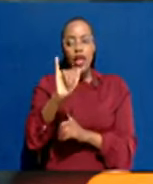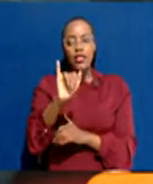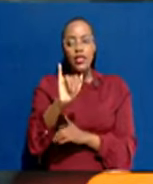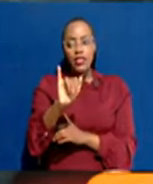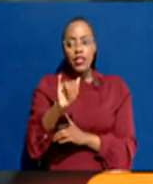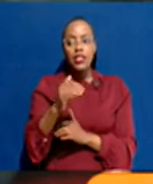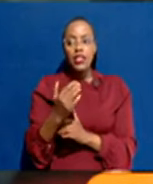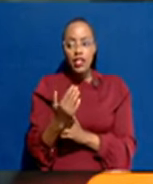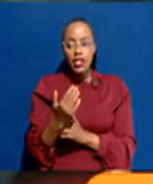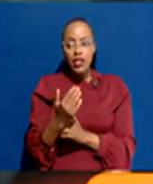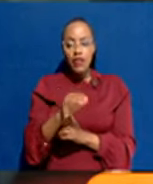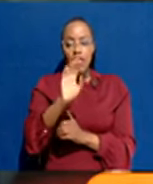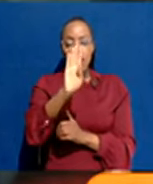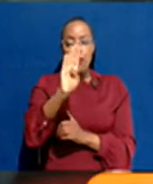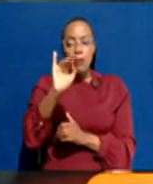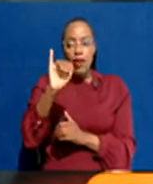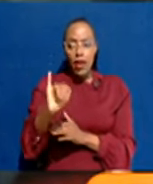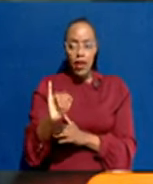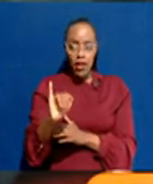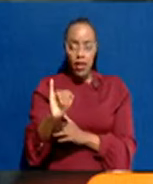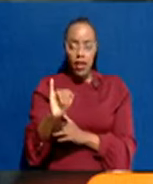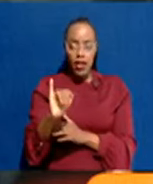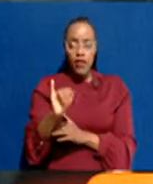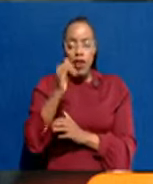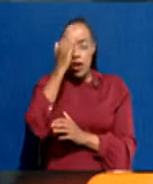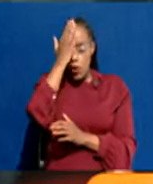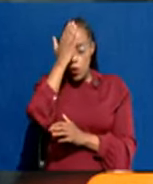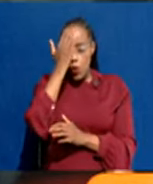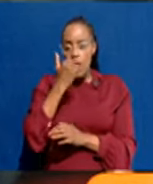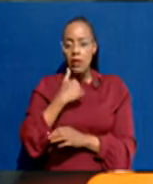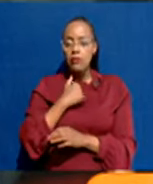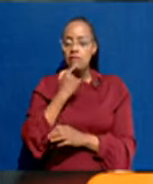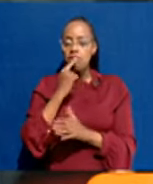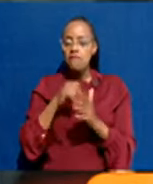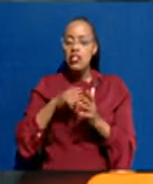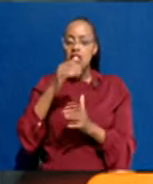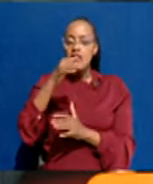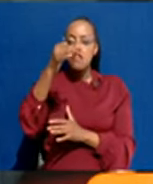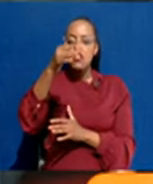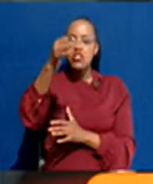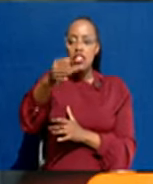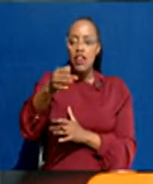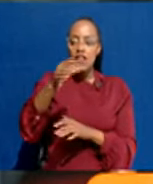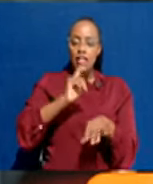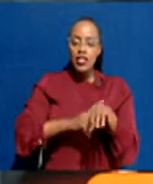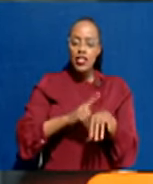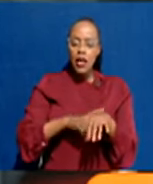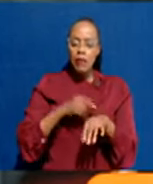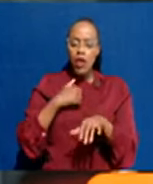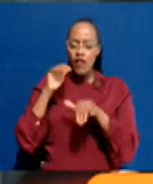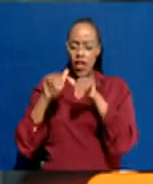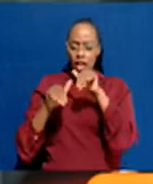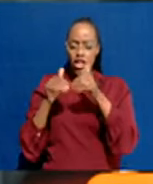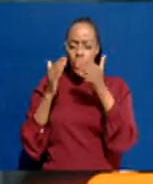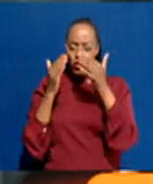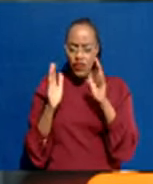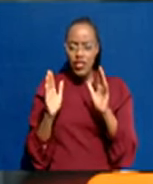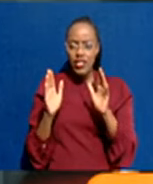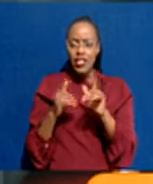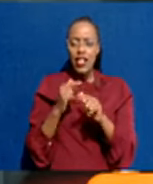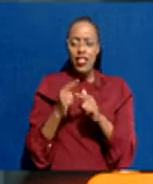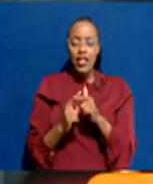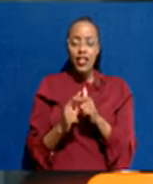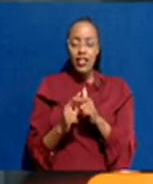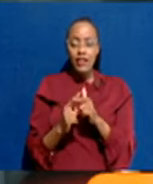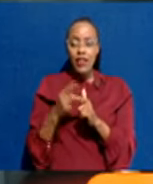that BBI. And because I was saying, in the future, when you go through an election,